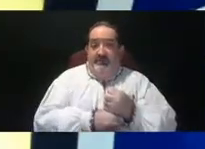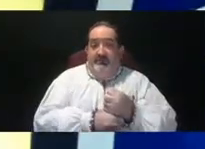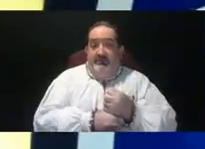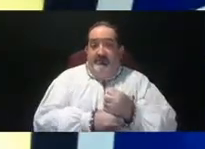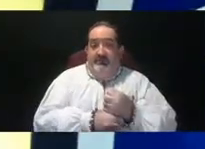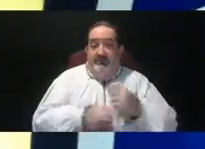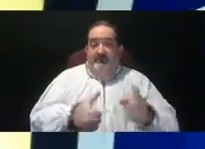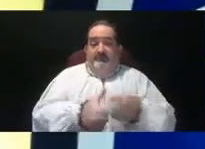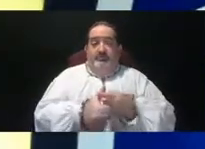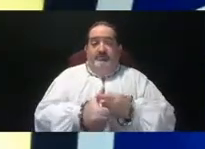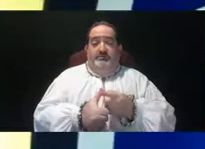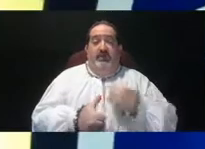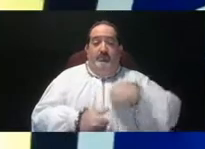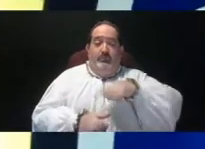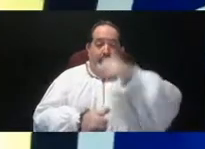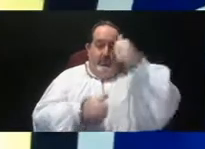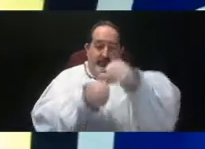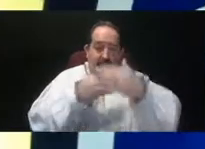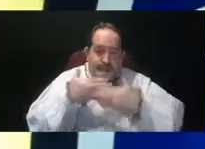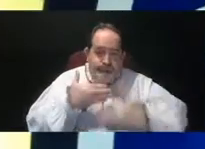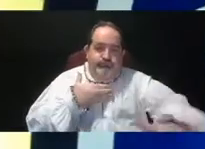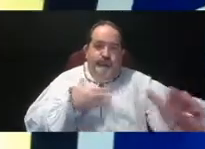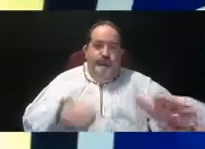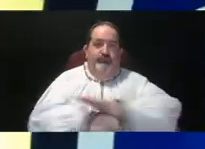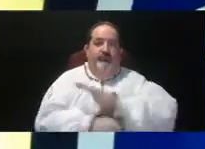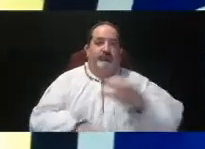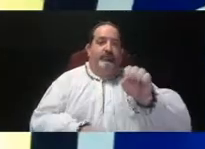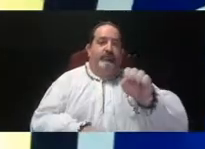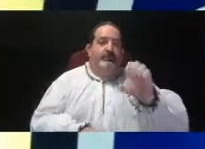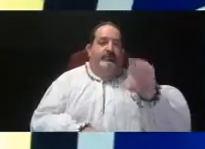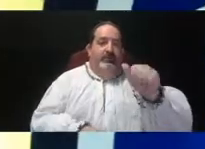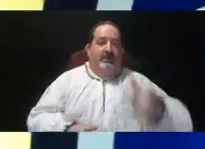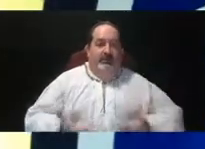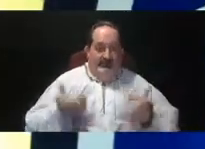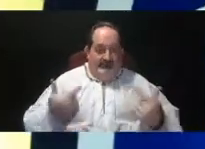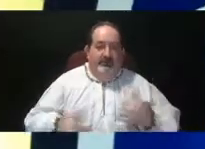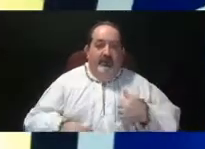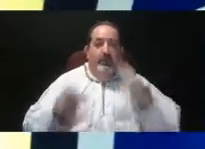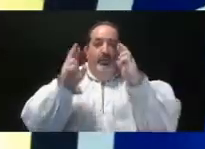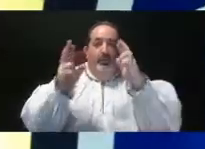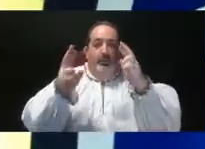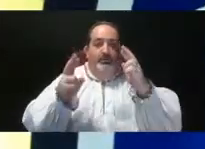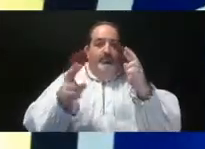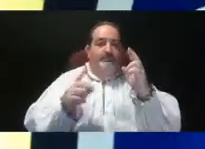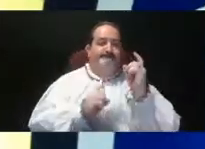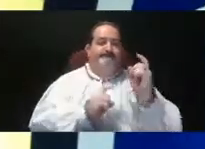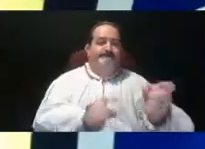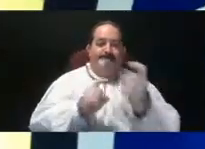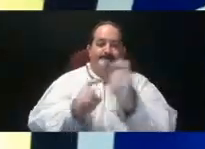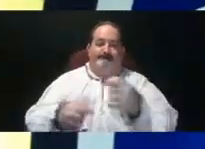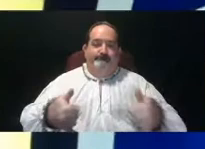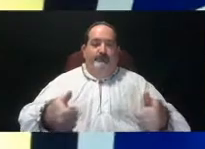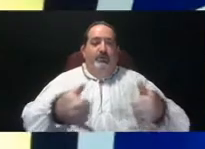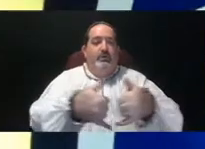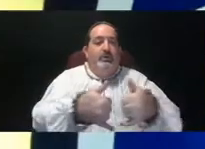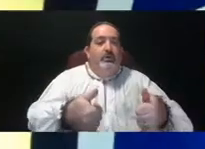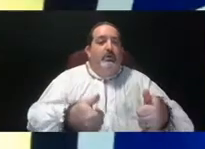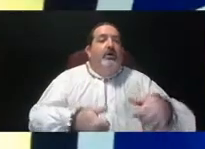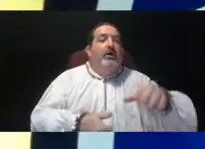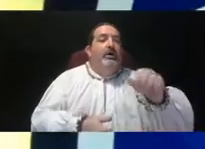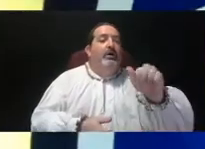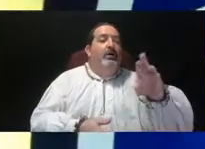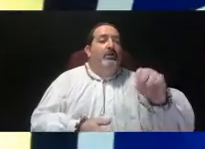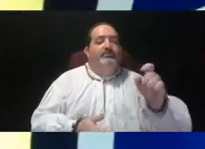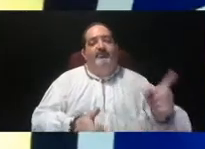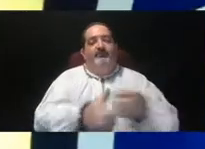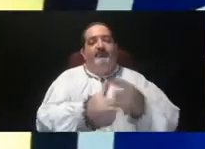that we remember for our entire SCA lifetimes. I hope that by giving you these award of arms, that this will be the first